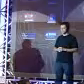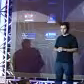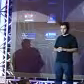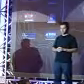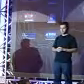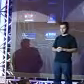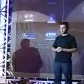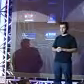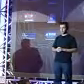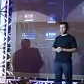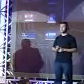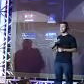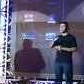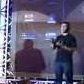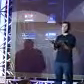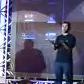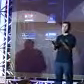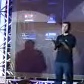that